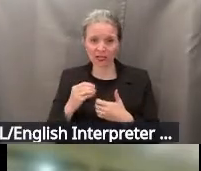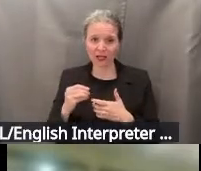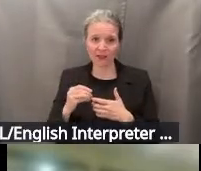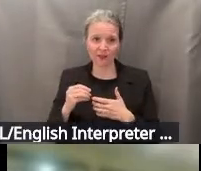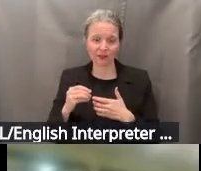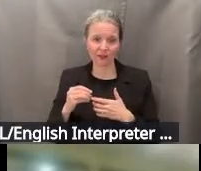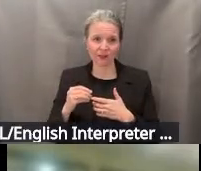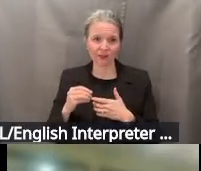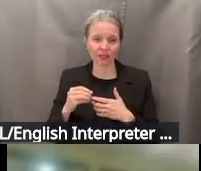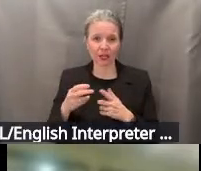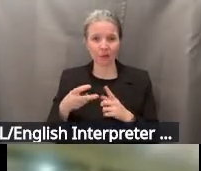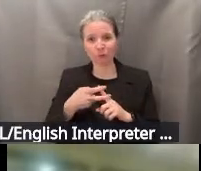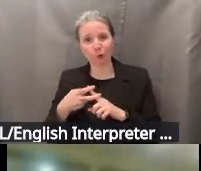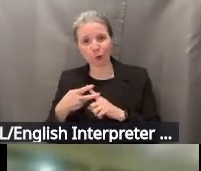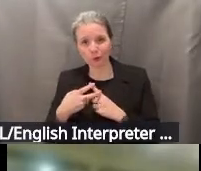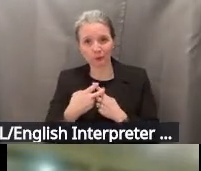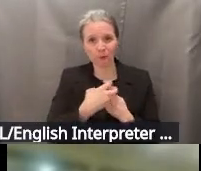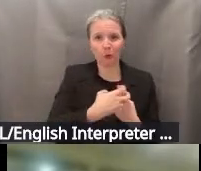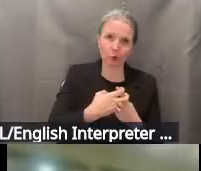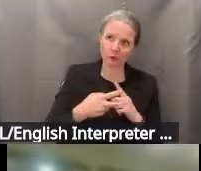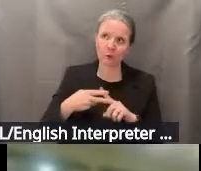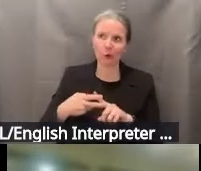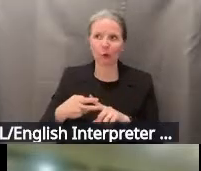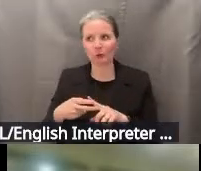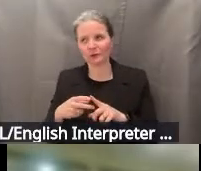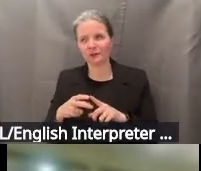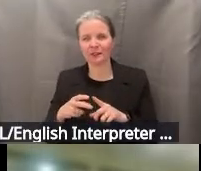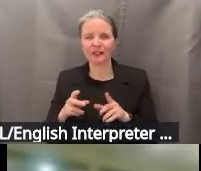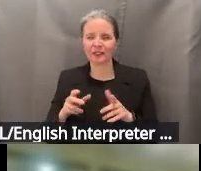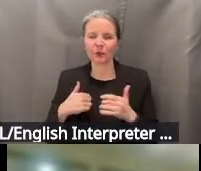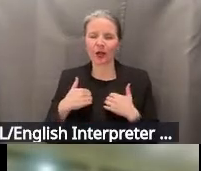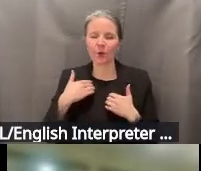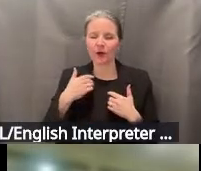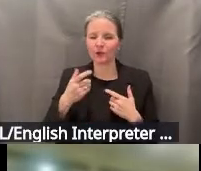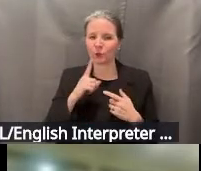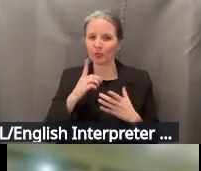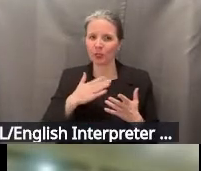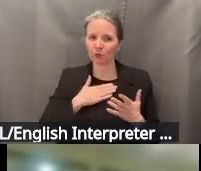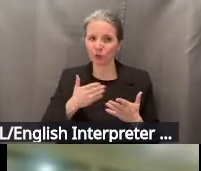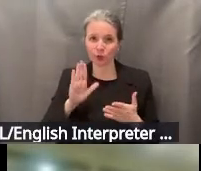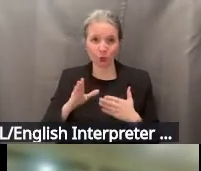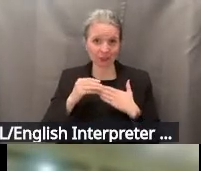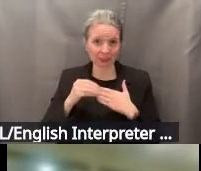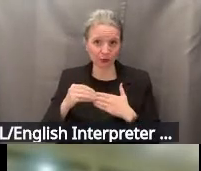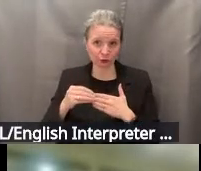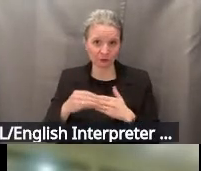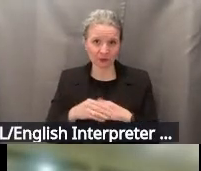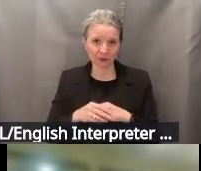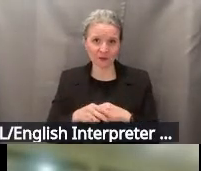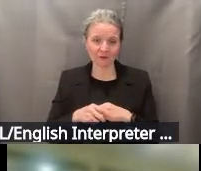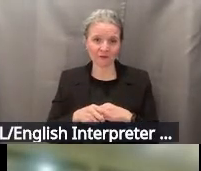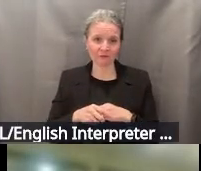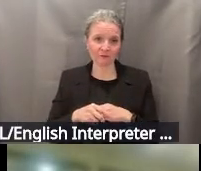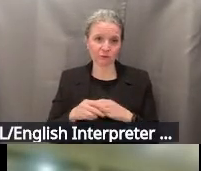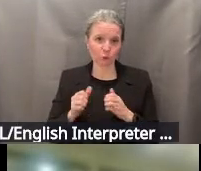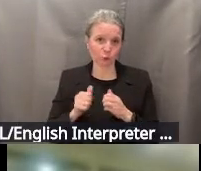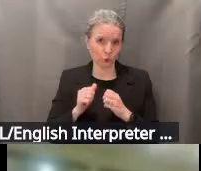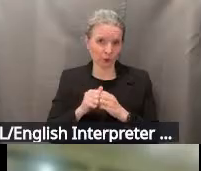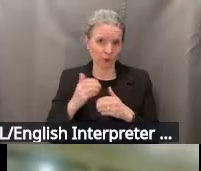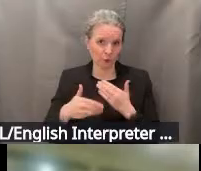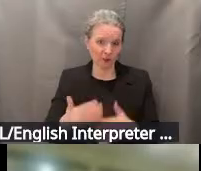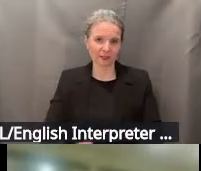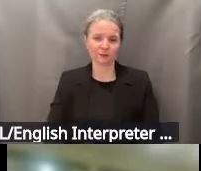pulls in different directions that come along with that. And so just wanted to really appreciate your leadership throughout this